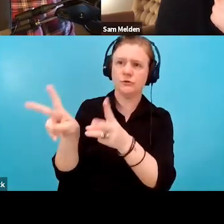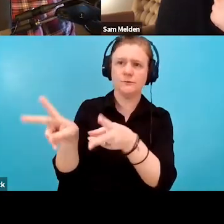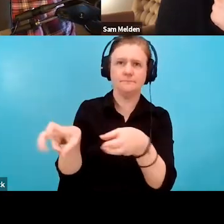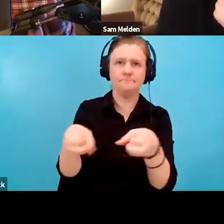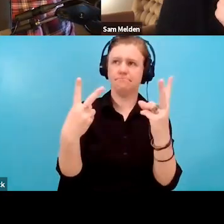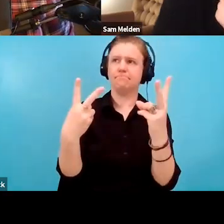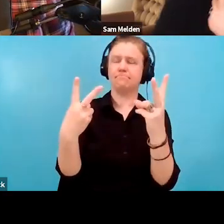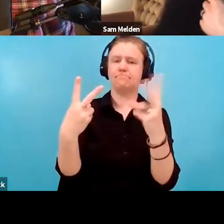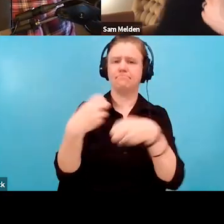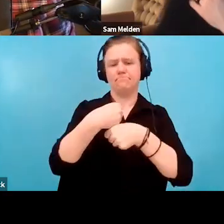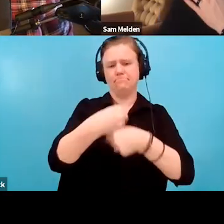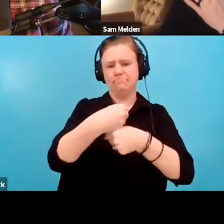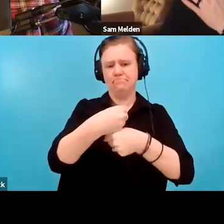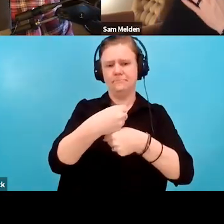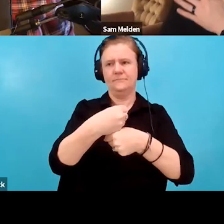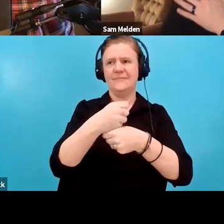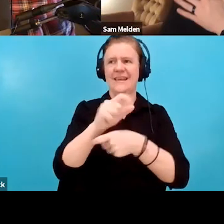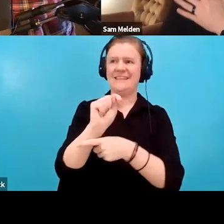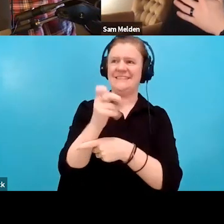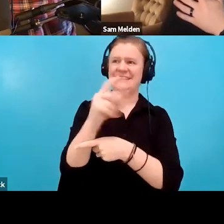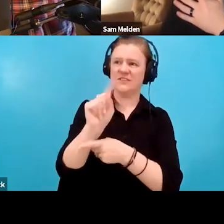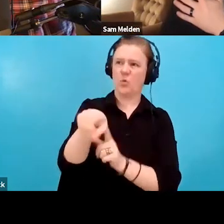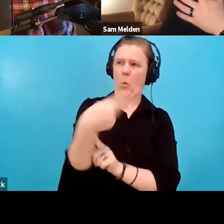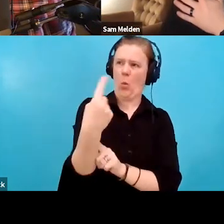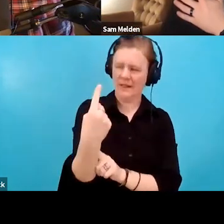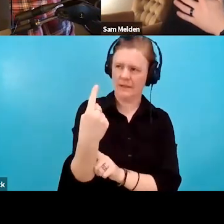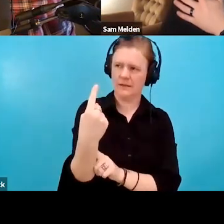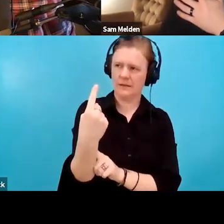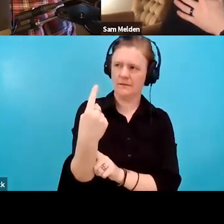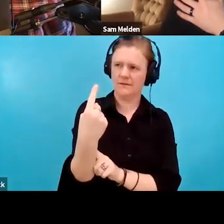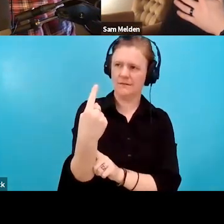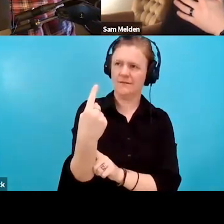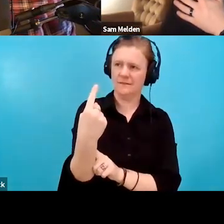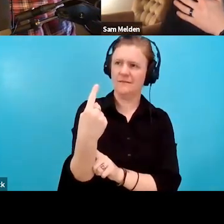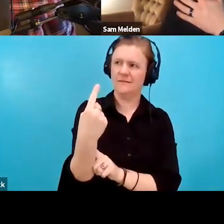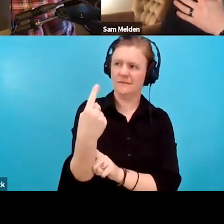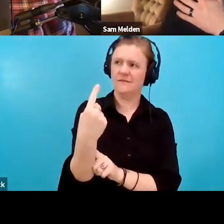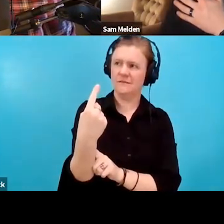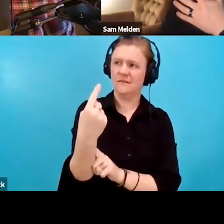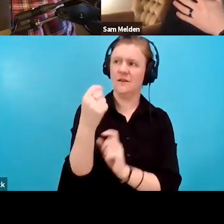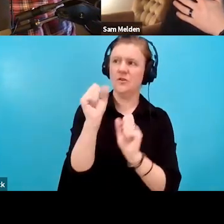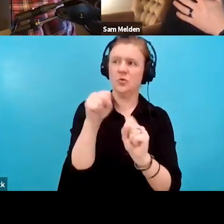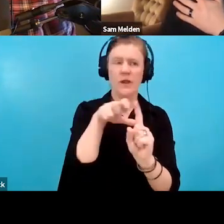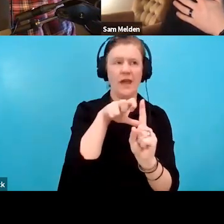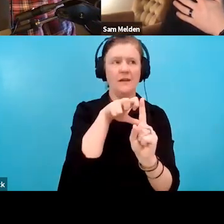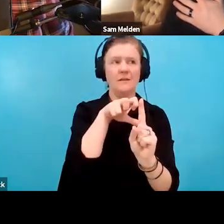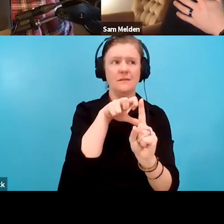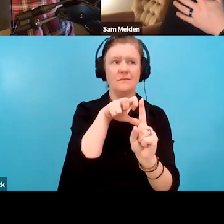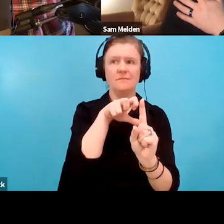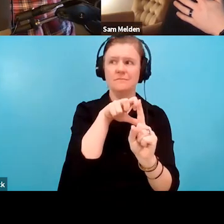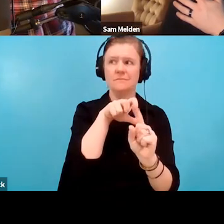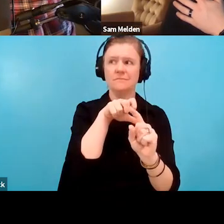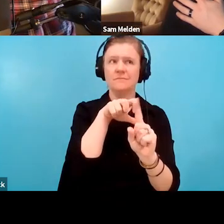making as text, then you're very likely to reach people who have accessibility